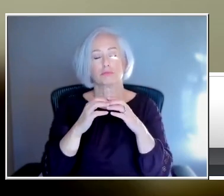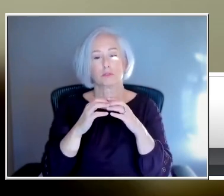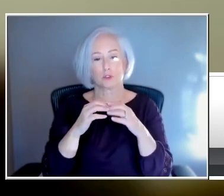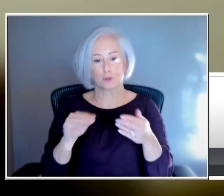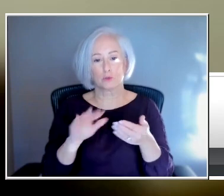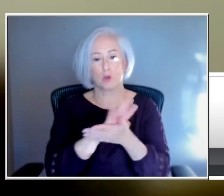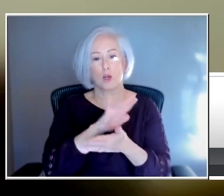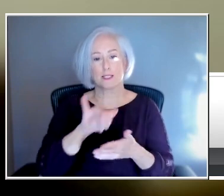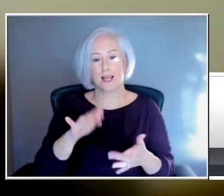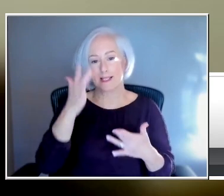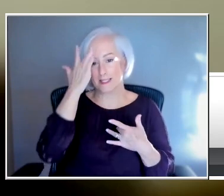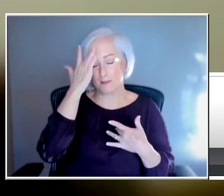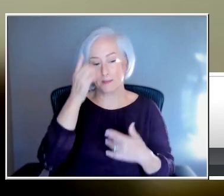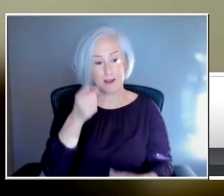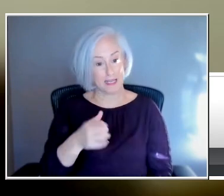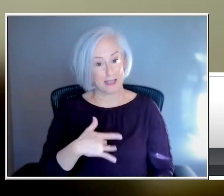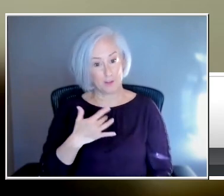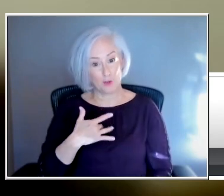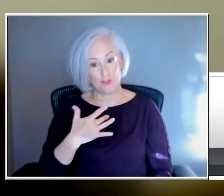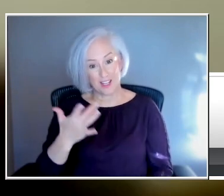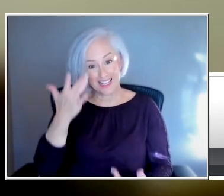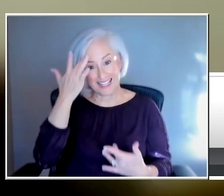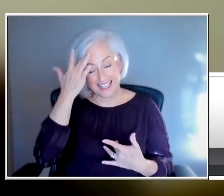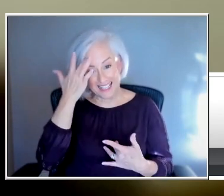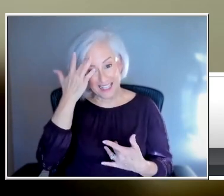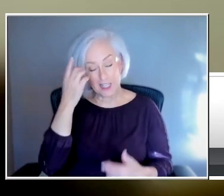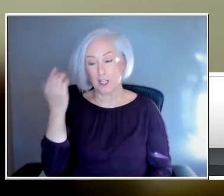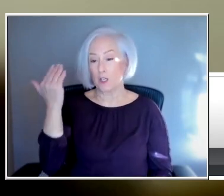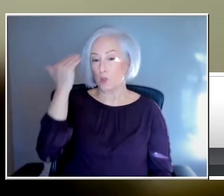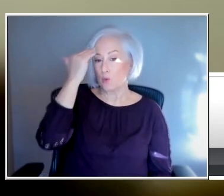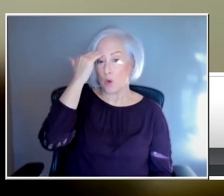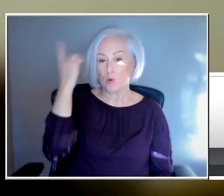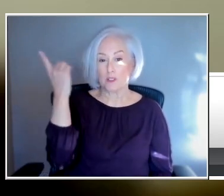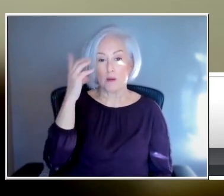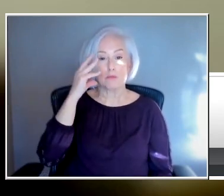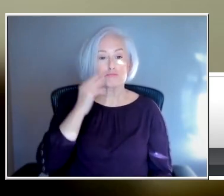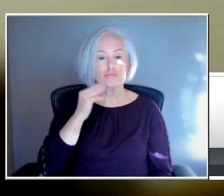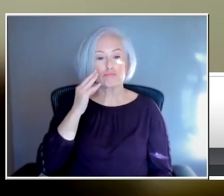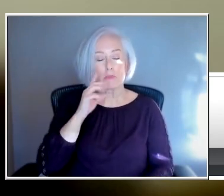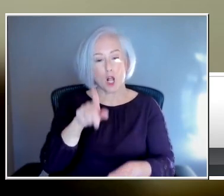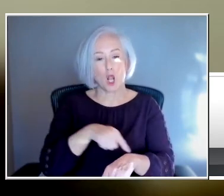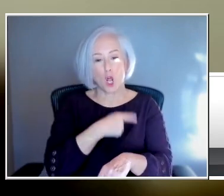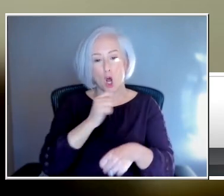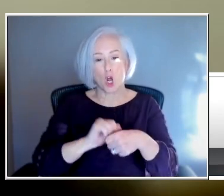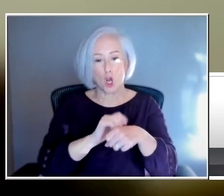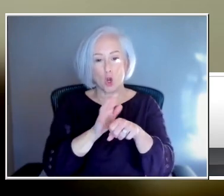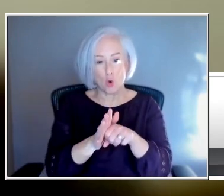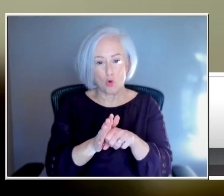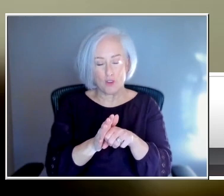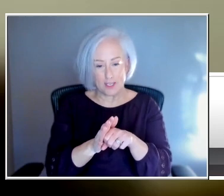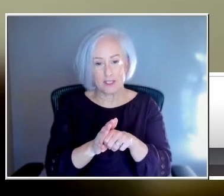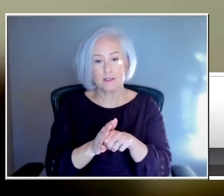feeling ill or you know somebody that is dealing with long COVID symptoms, again, generally,